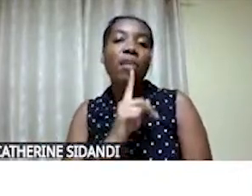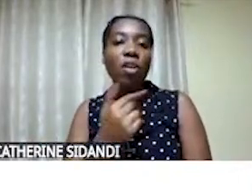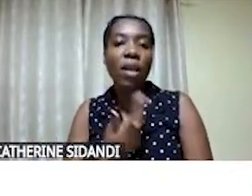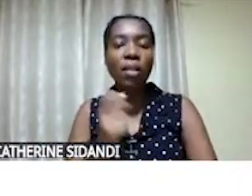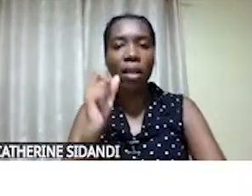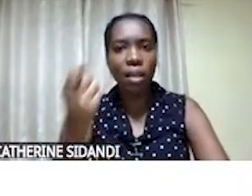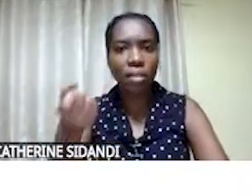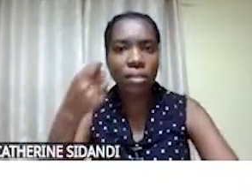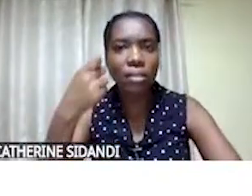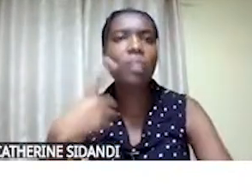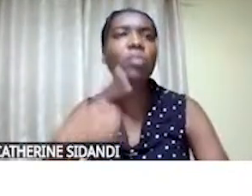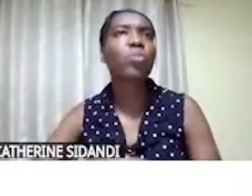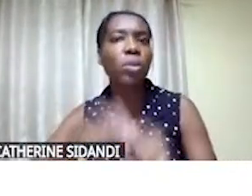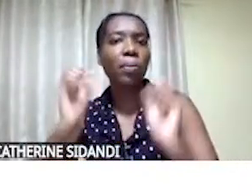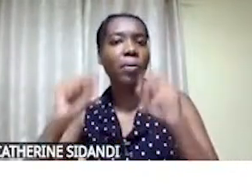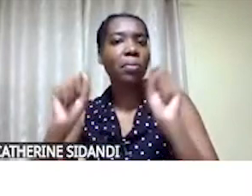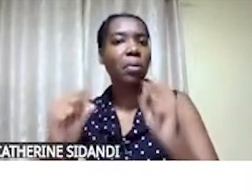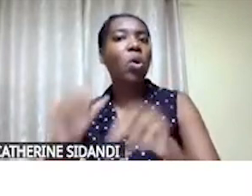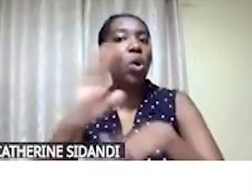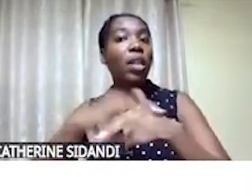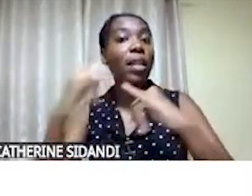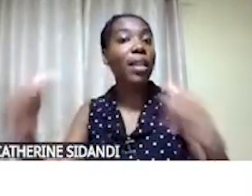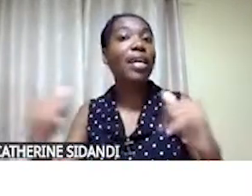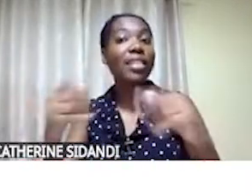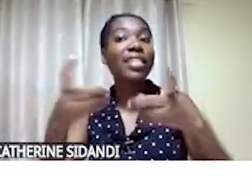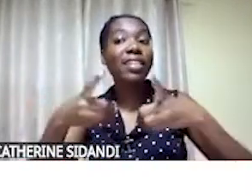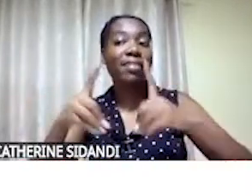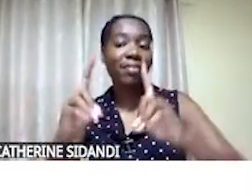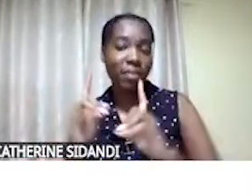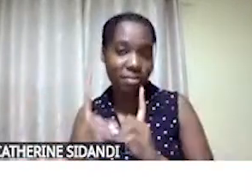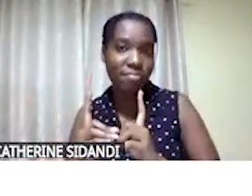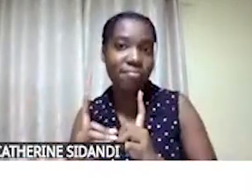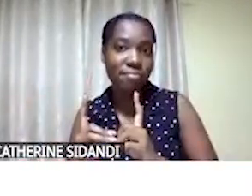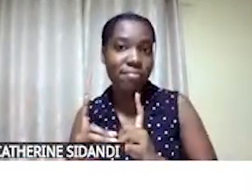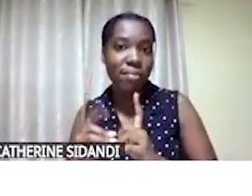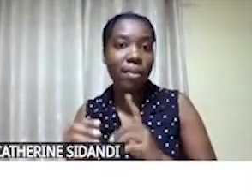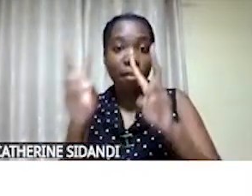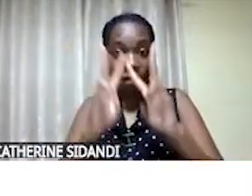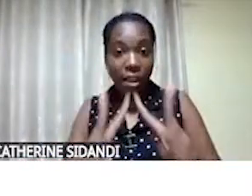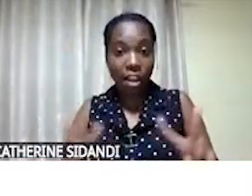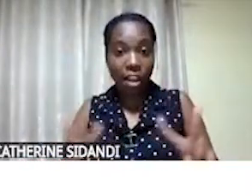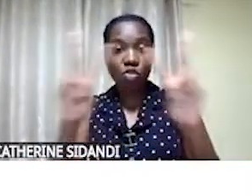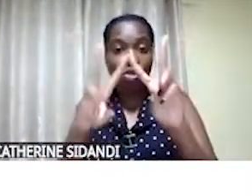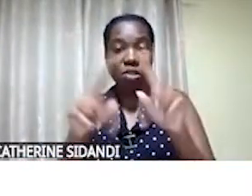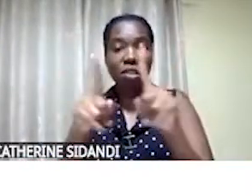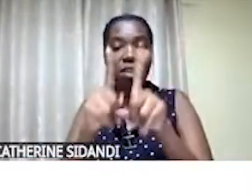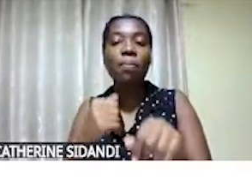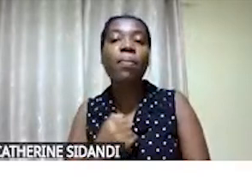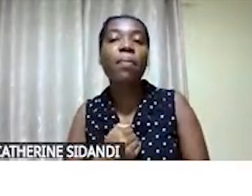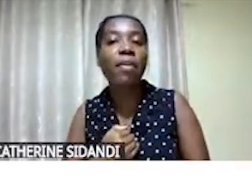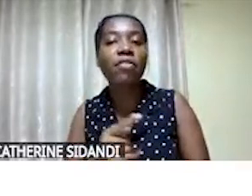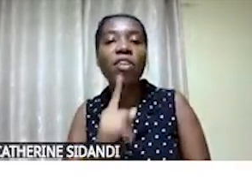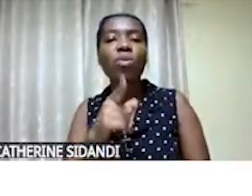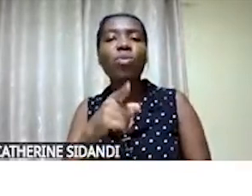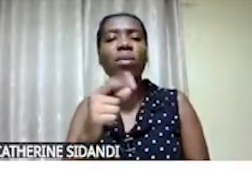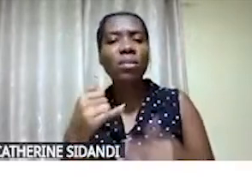online delivery, there is where now your value you'll structure your value around.